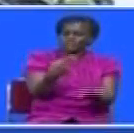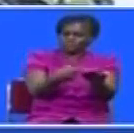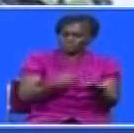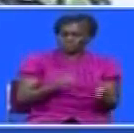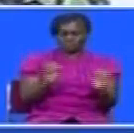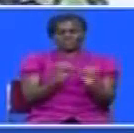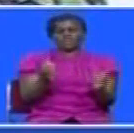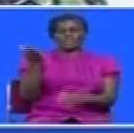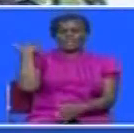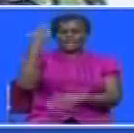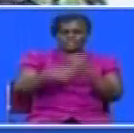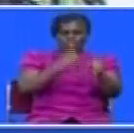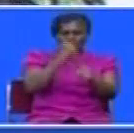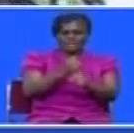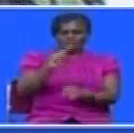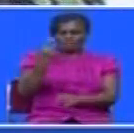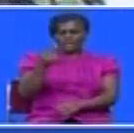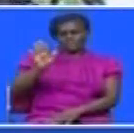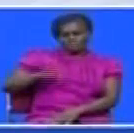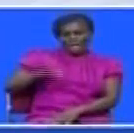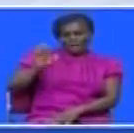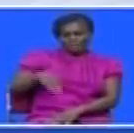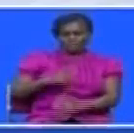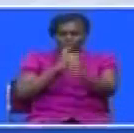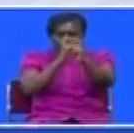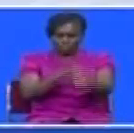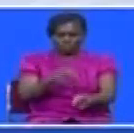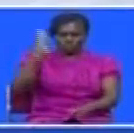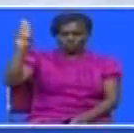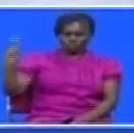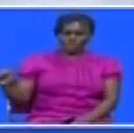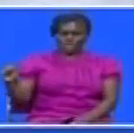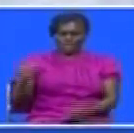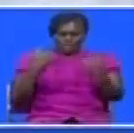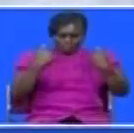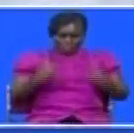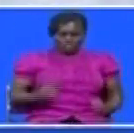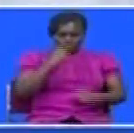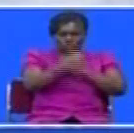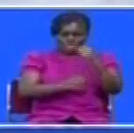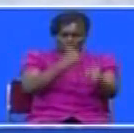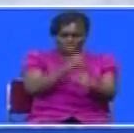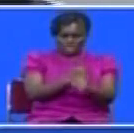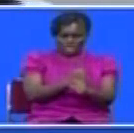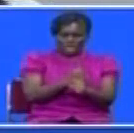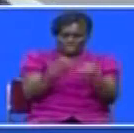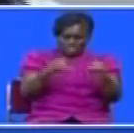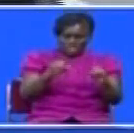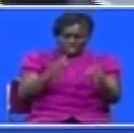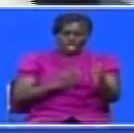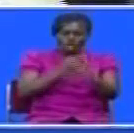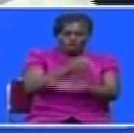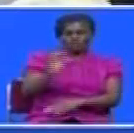instance. Last year, Kenya's First Lady, Margaret Kenyatta, was awarded the United Nations Person of the Year Award for her efforts in the Beyond